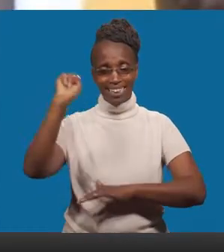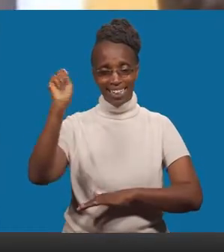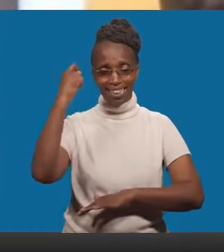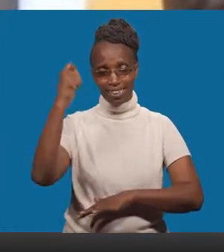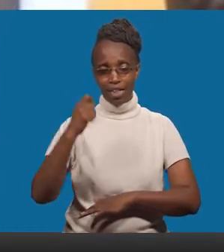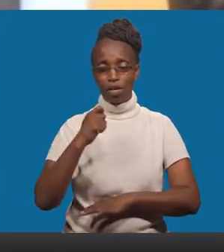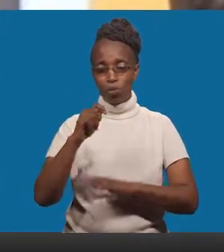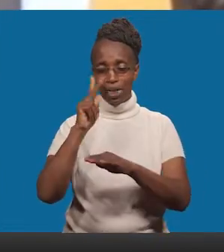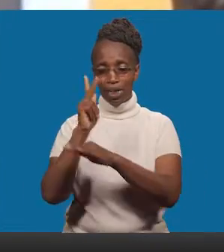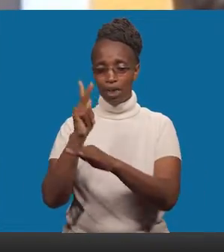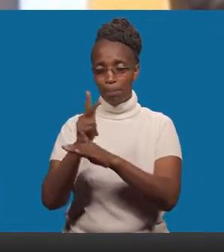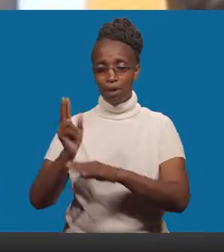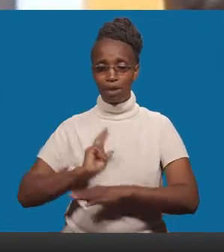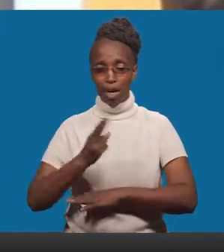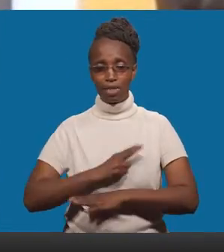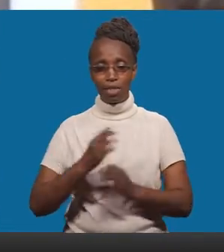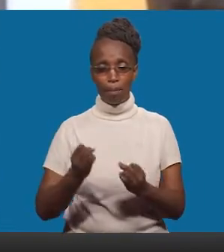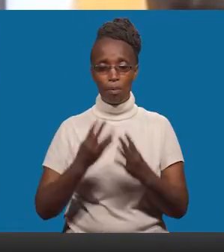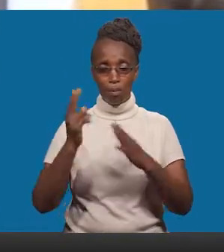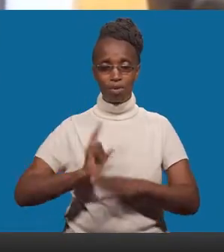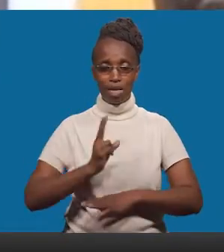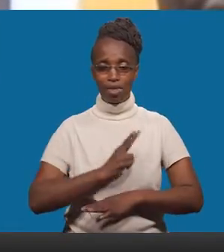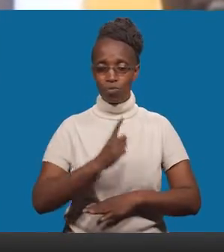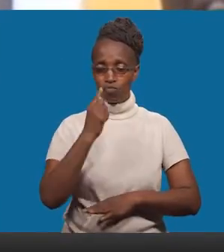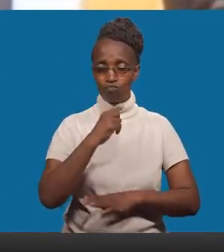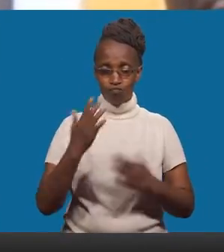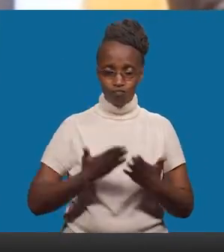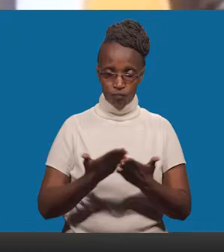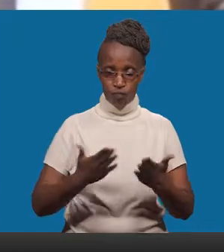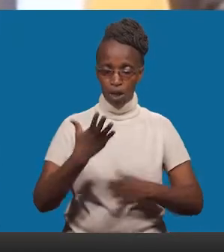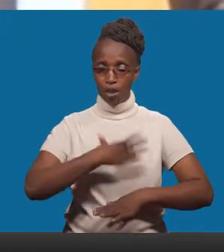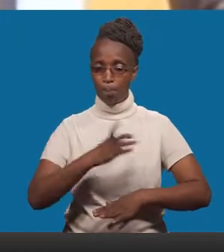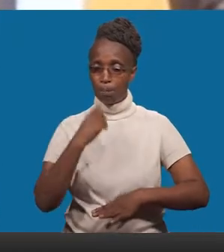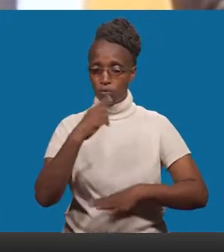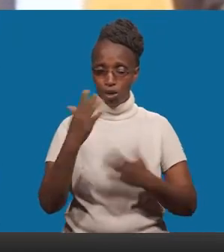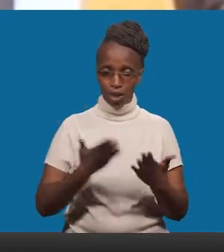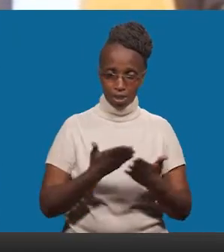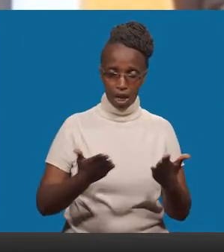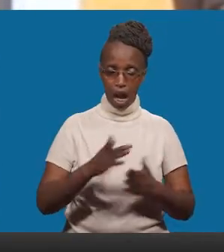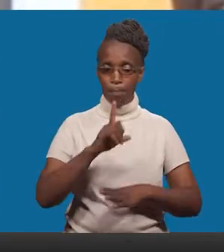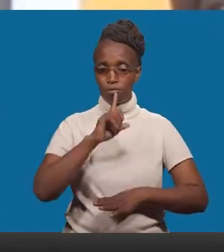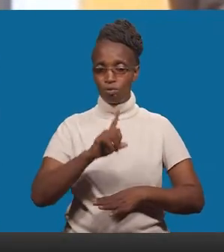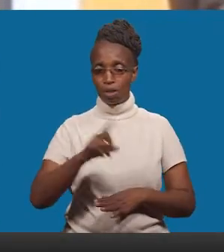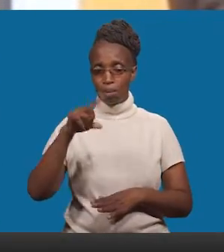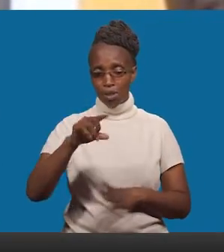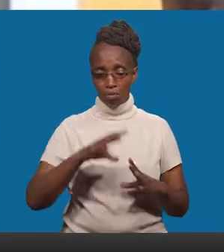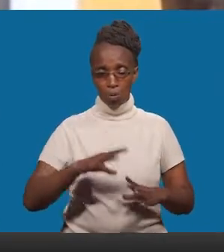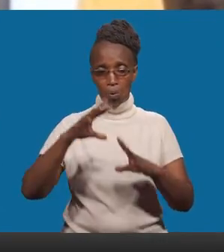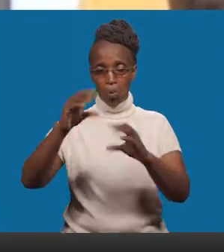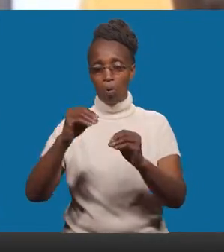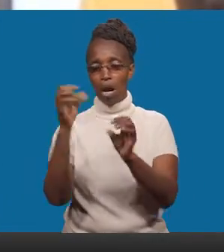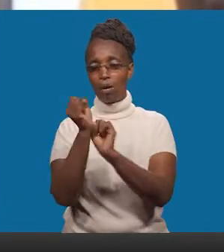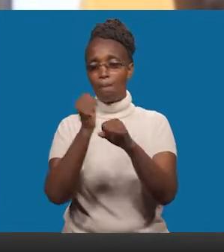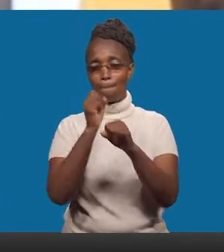the hope that the Kenyans put in us, those of us who are here and some are not here, I'm sure we will go to mount a